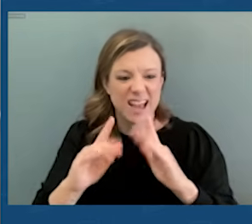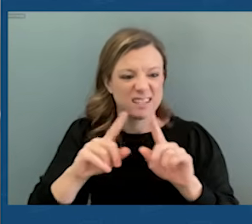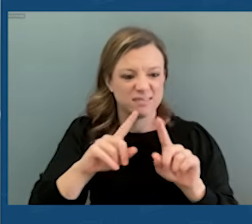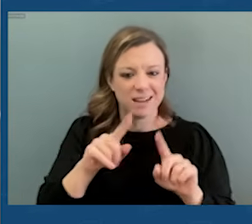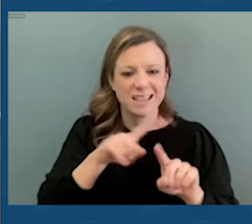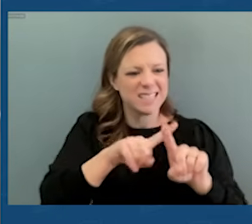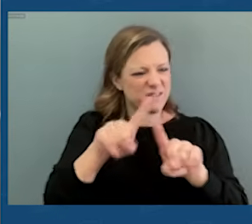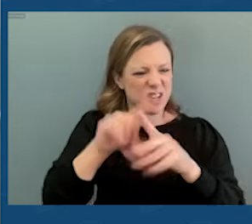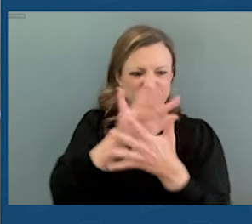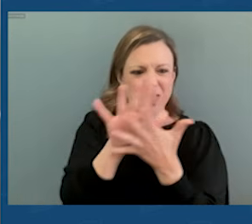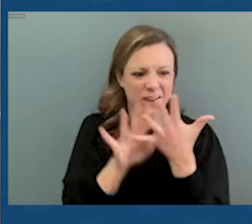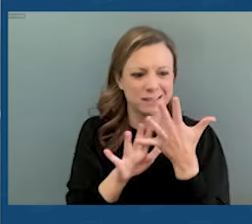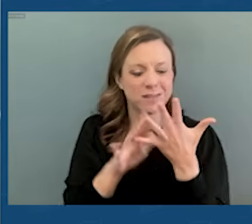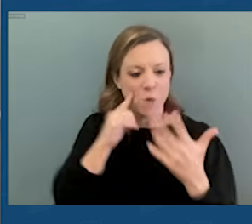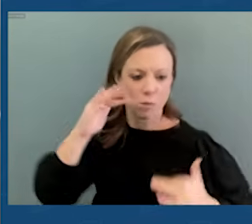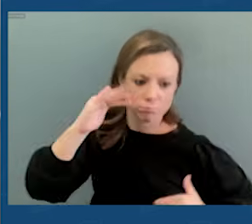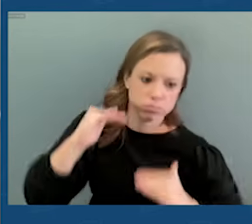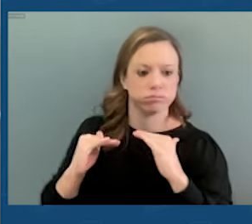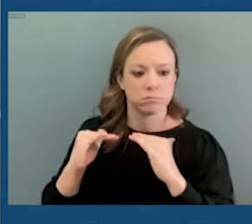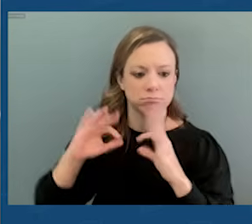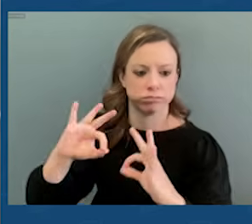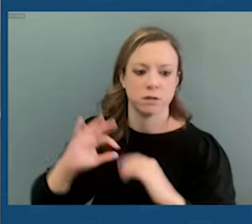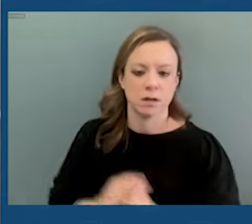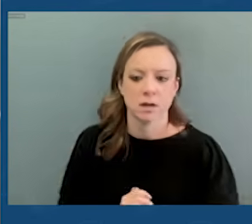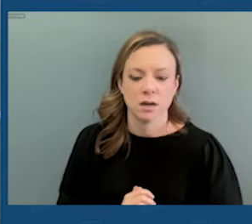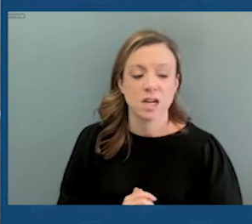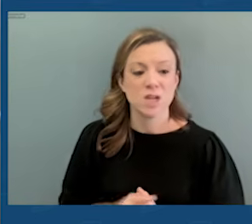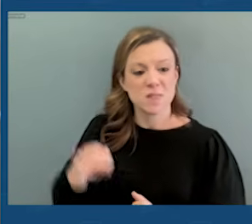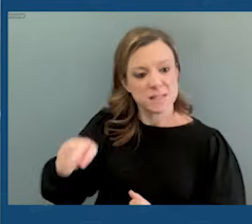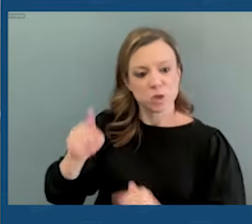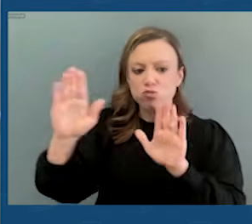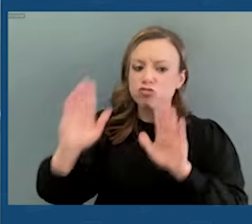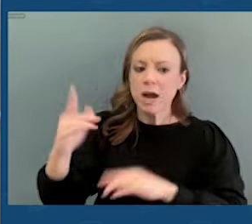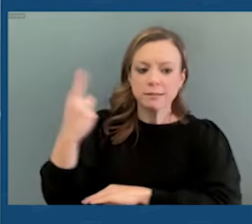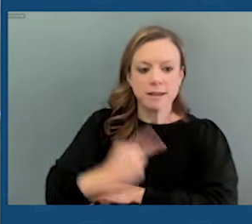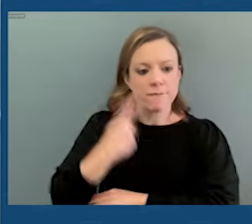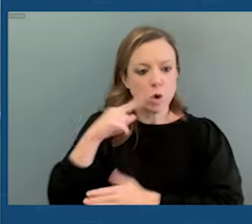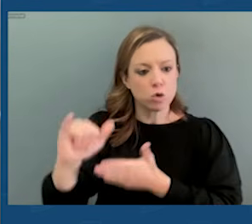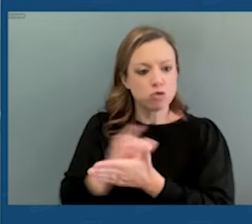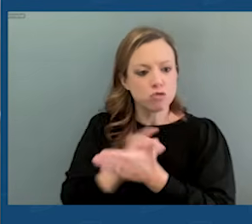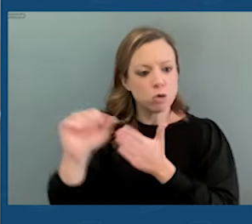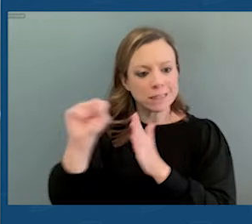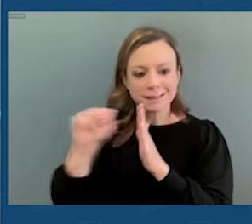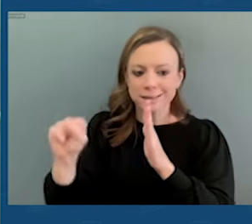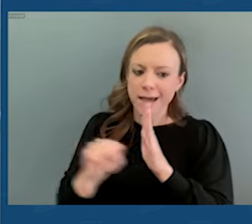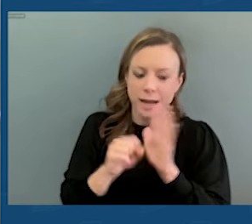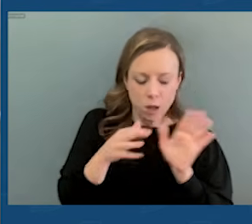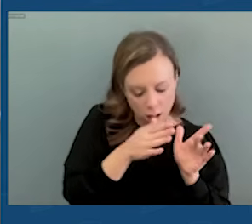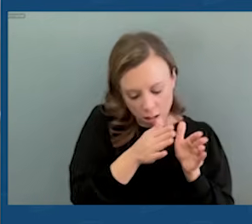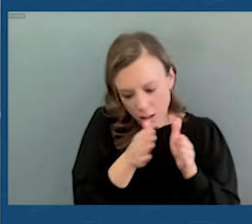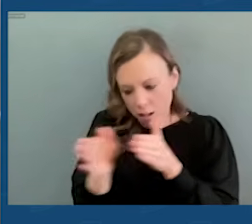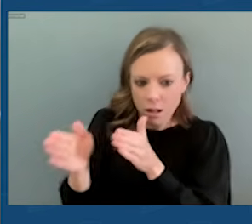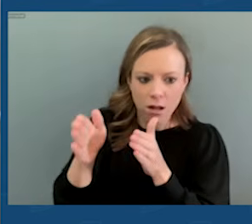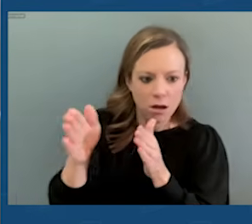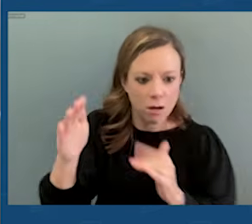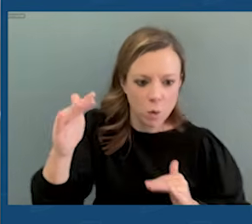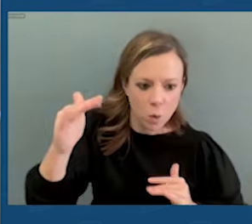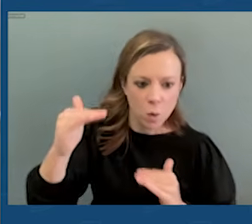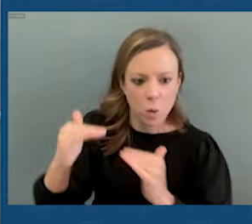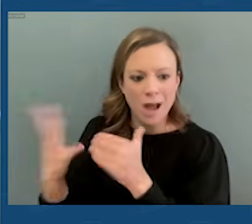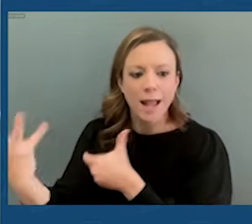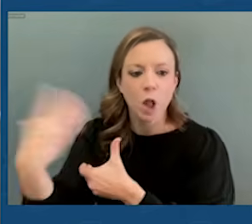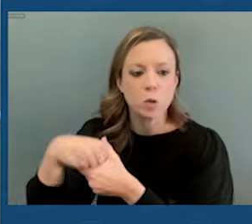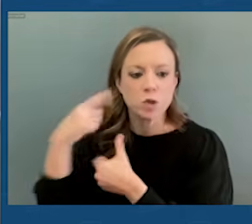things. So this is a great day for New York State moving in the right direction of inclusion for